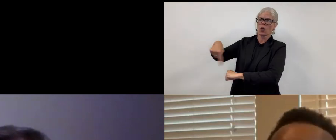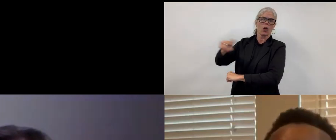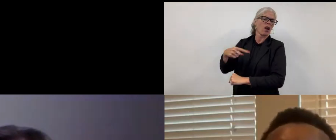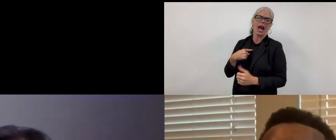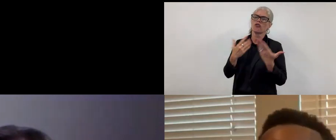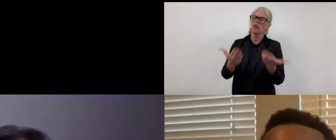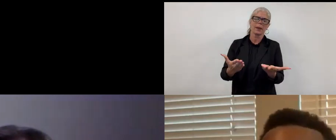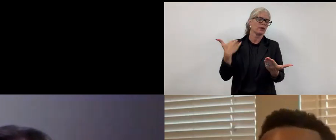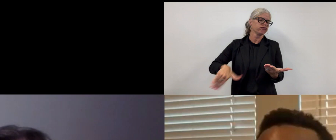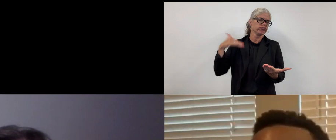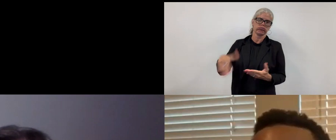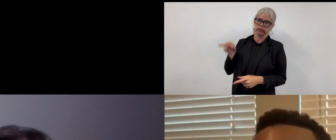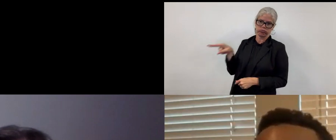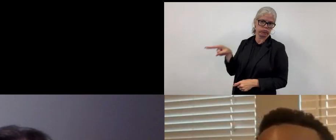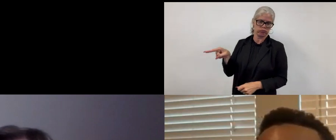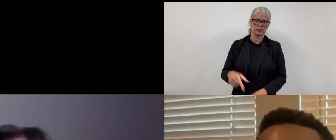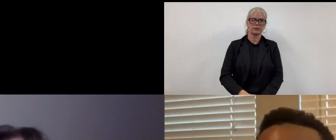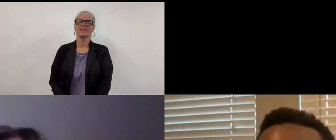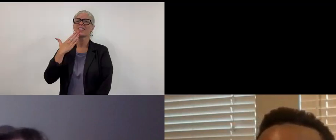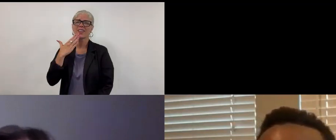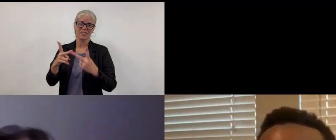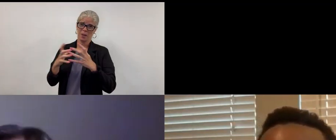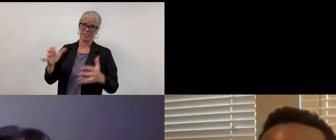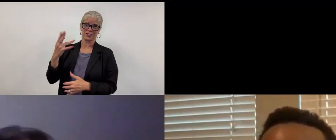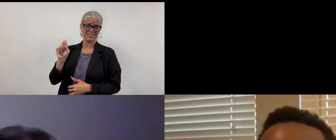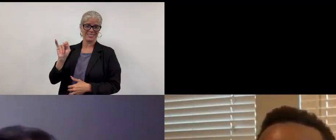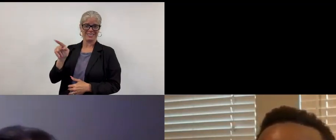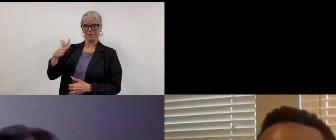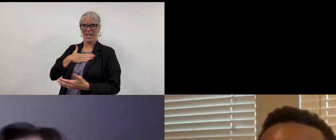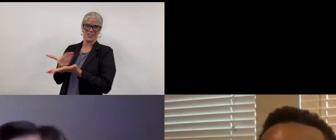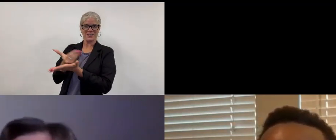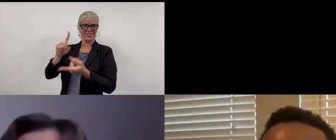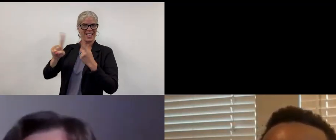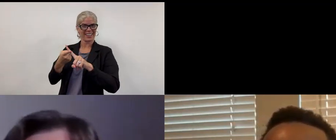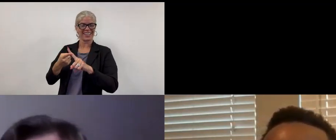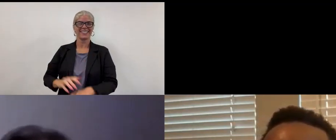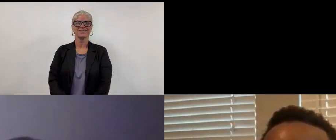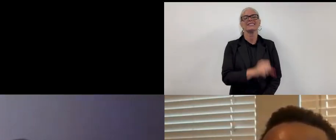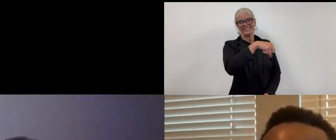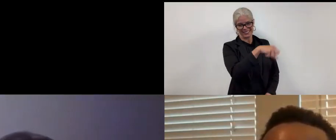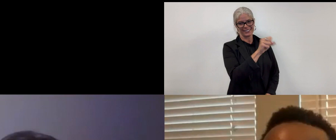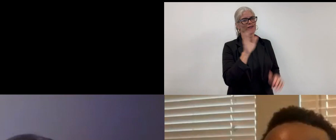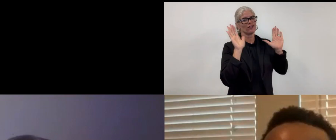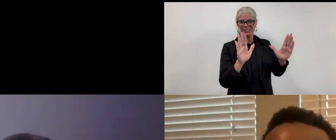not recommend that enough. I'm already a subscriber. And so thank you very much, Justin, my new friend.